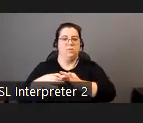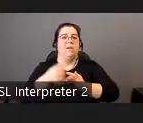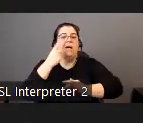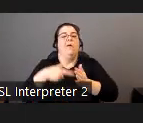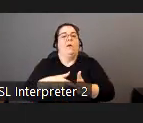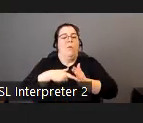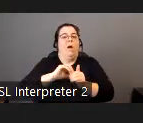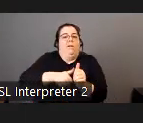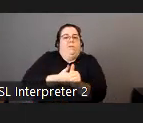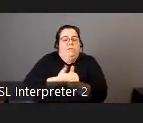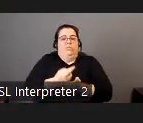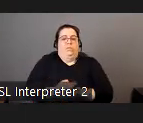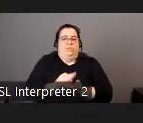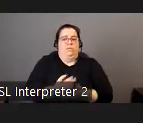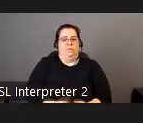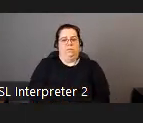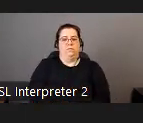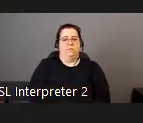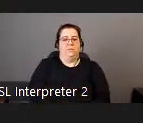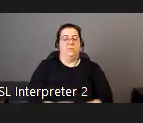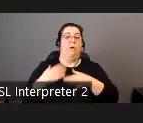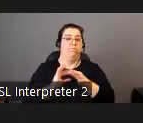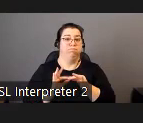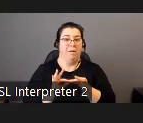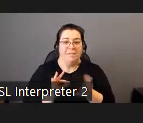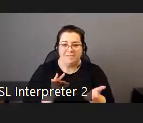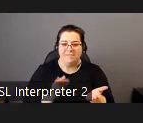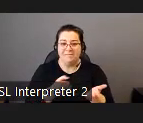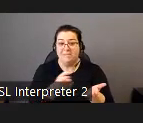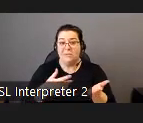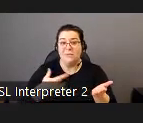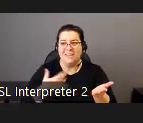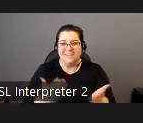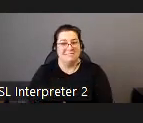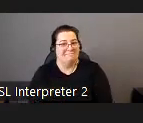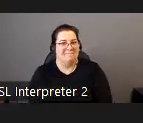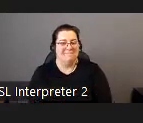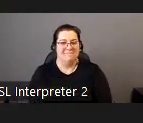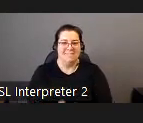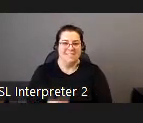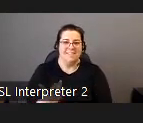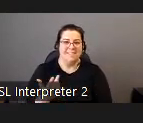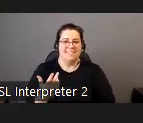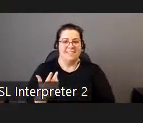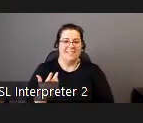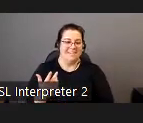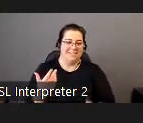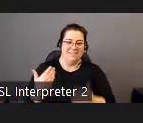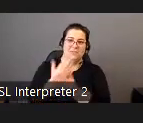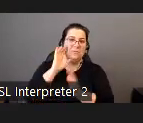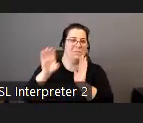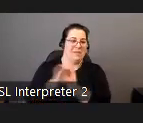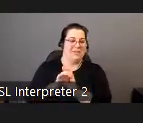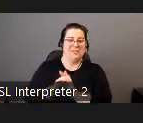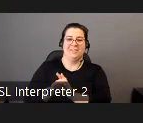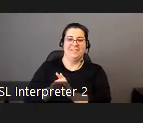resources. And so after I say all this, how do you feel? Like, how do you identify with this picture in terms of, oh my God,